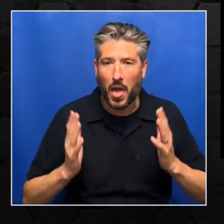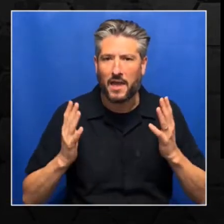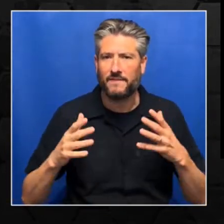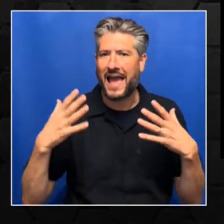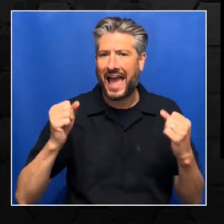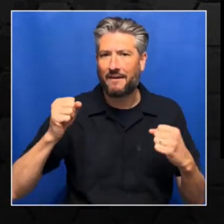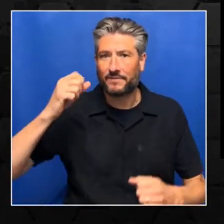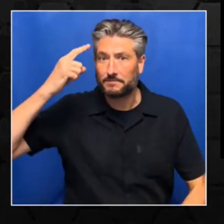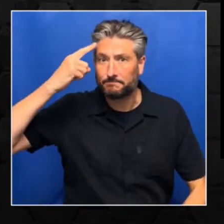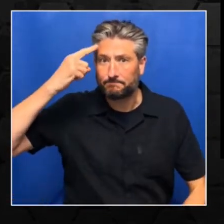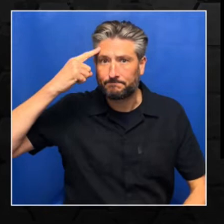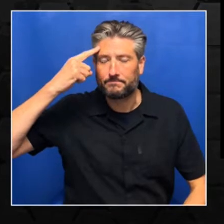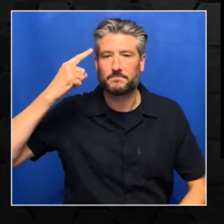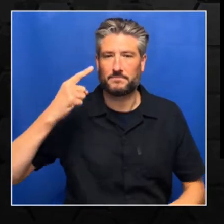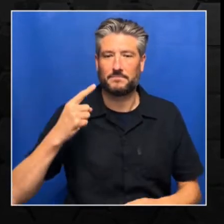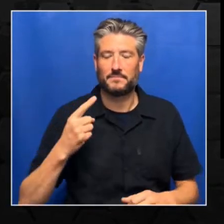intelligence,